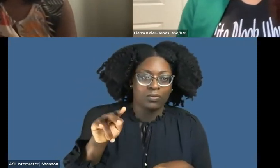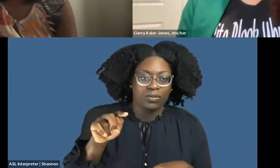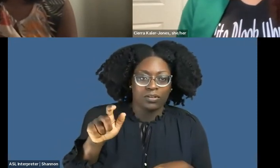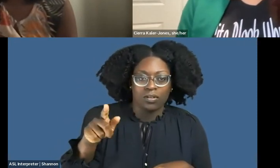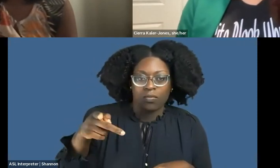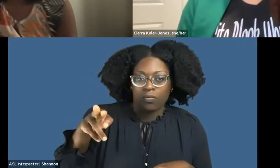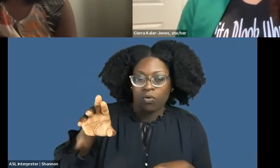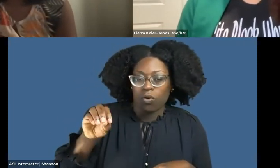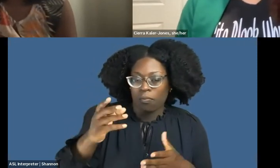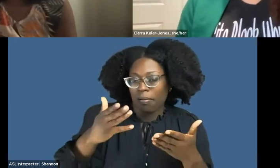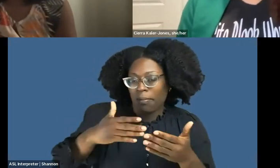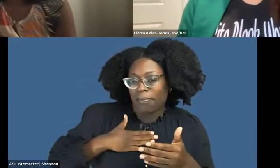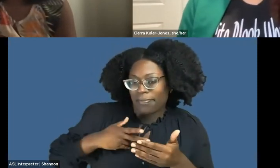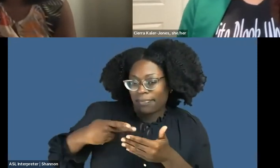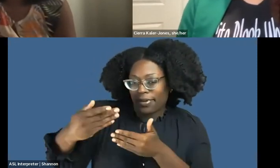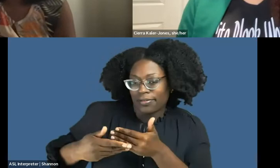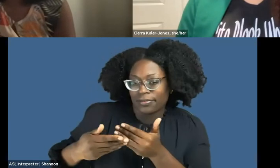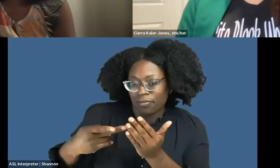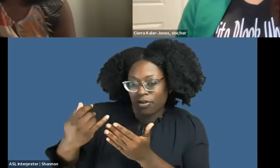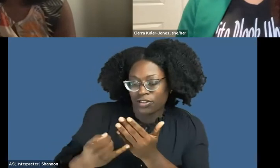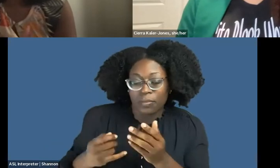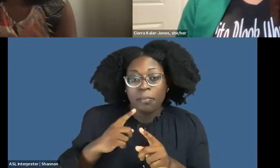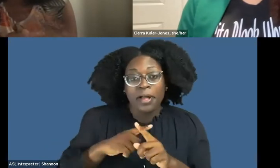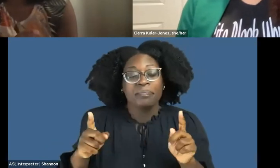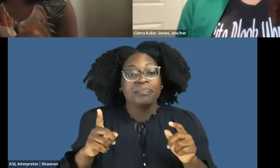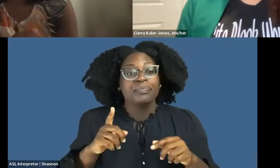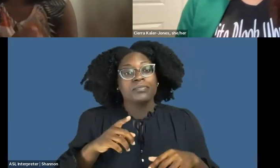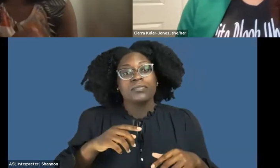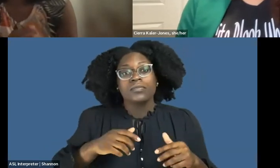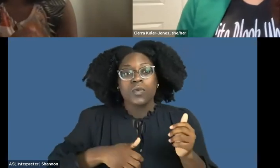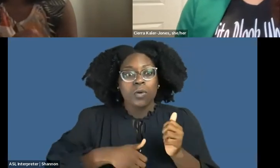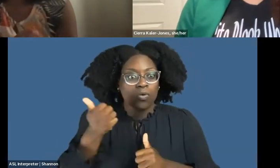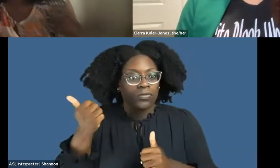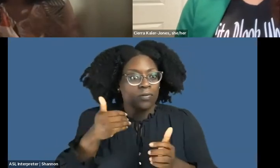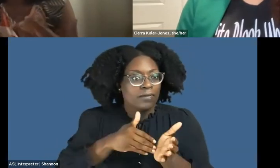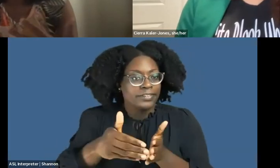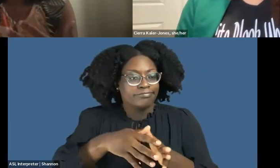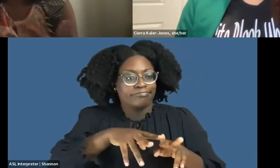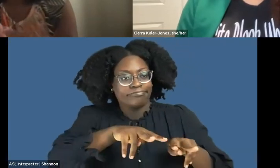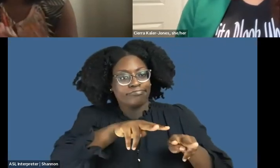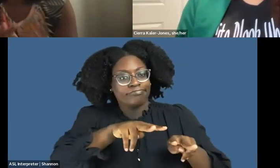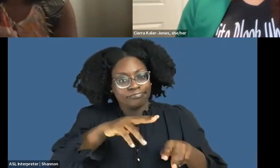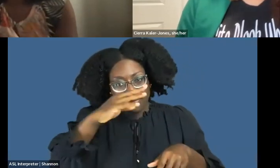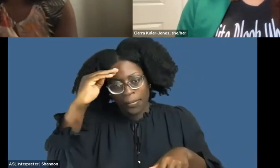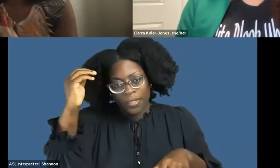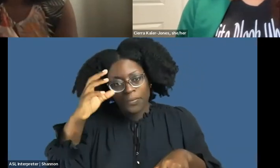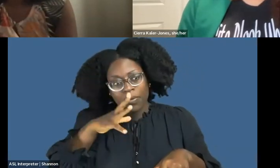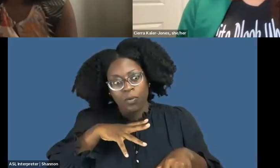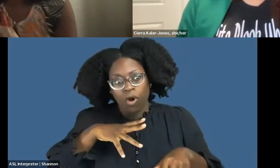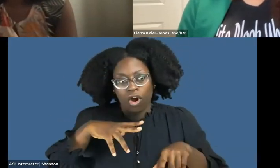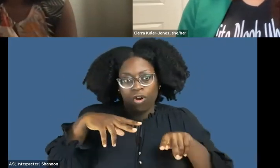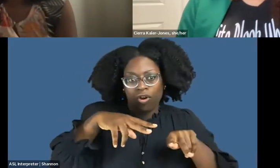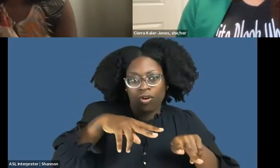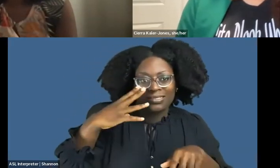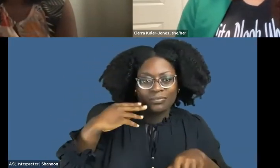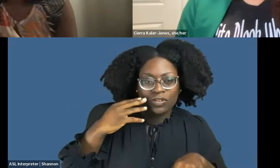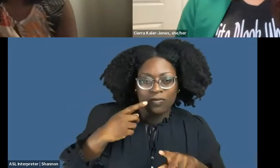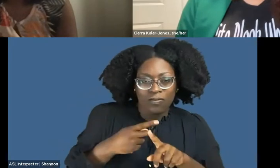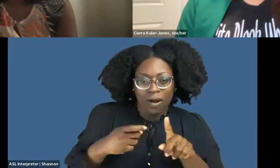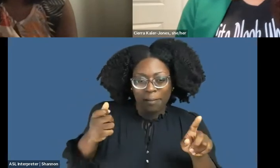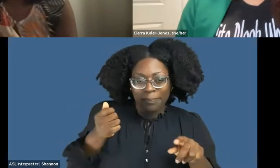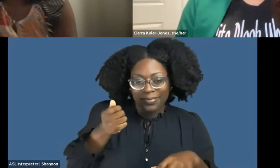COINTELPRO, Black women were surveilled largely when it started in the 1950s all the way through really the late